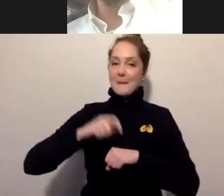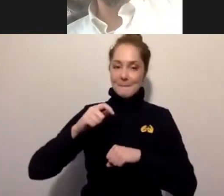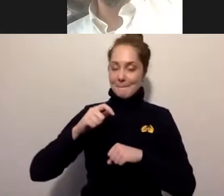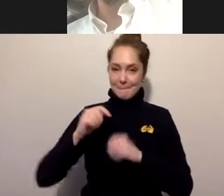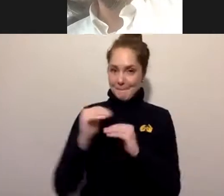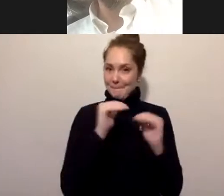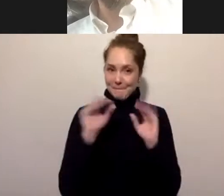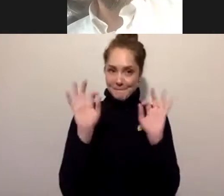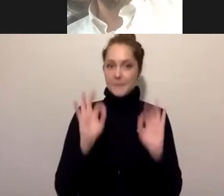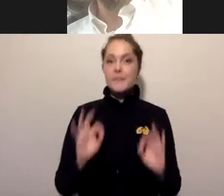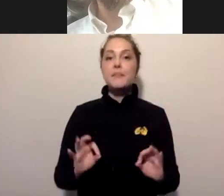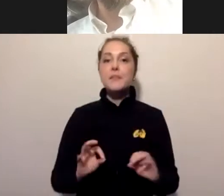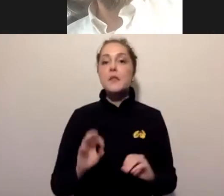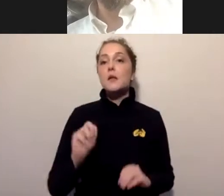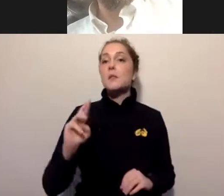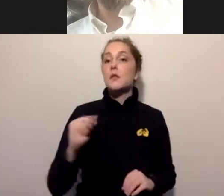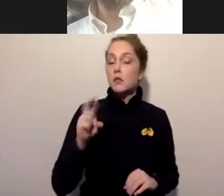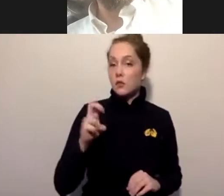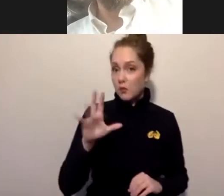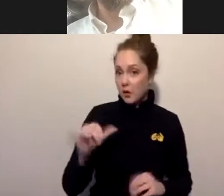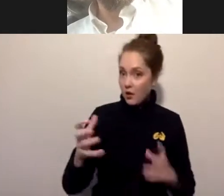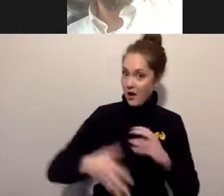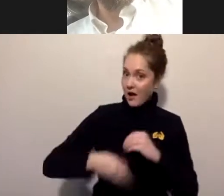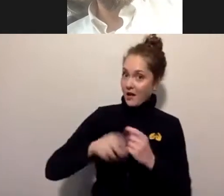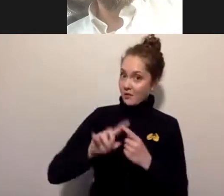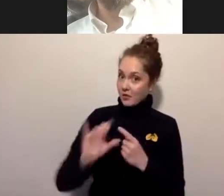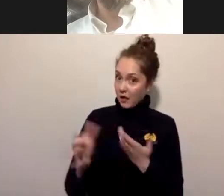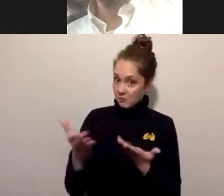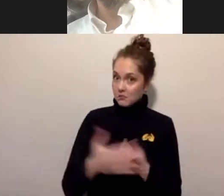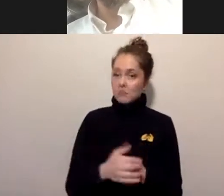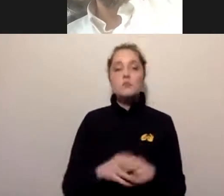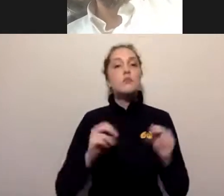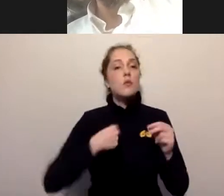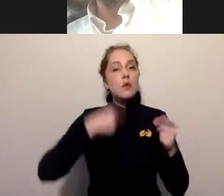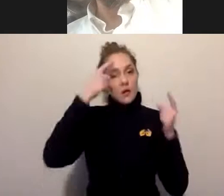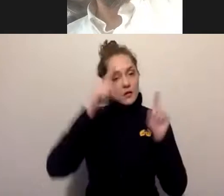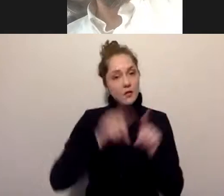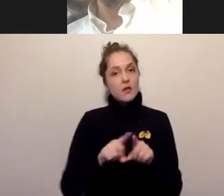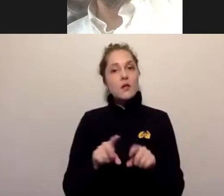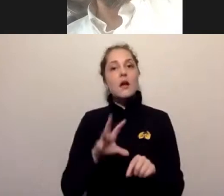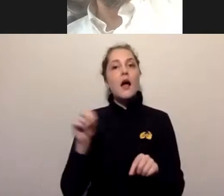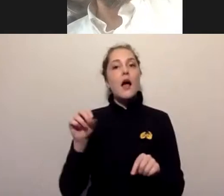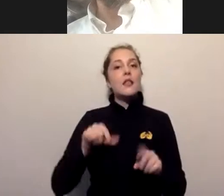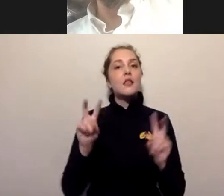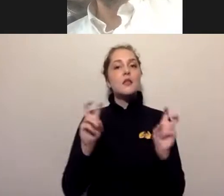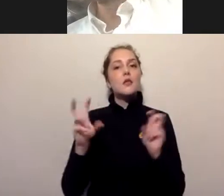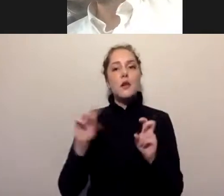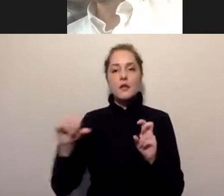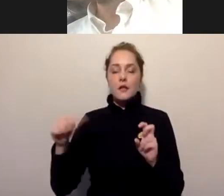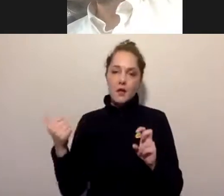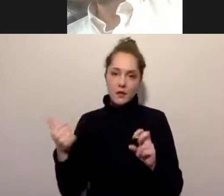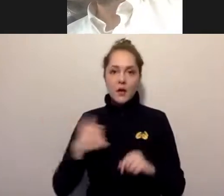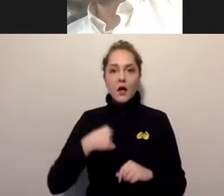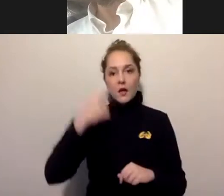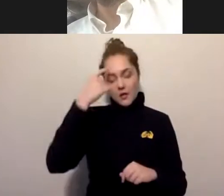that. Mr. Gregory, do you have anything you want to add to that? No, I agree. And on this issue and all the others, I think